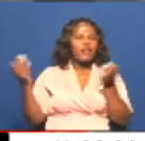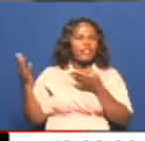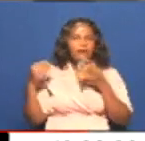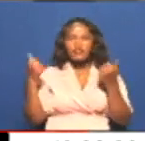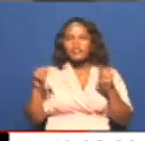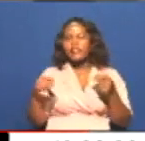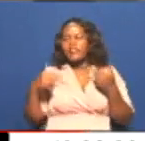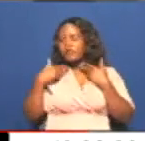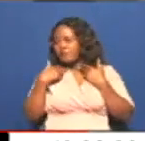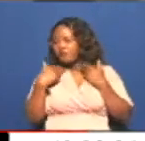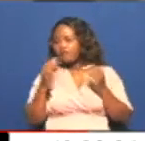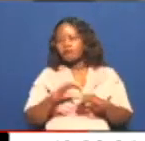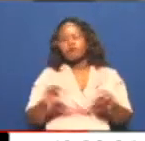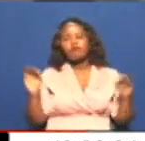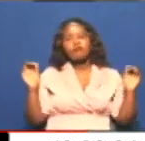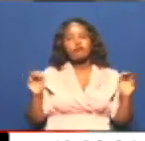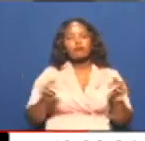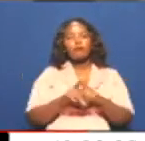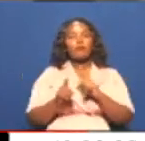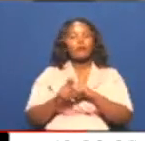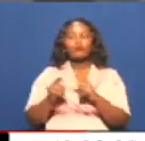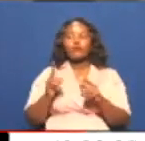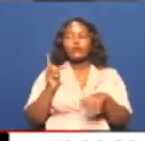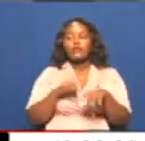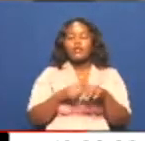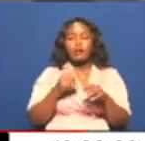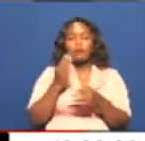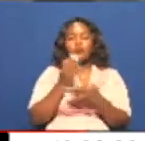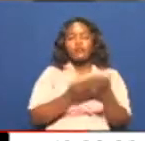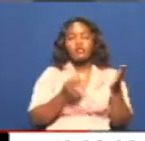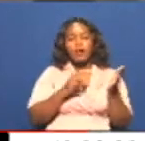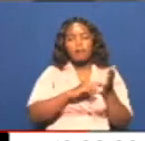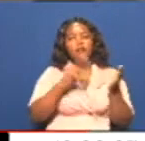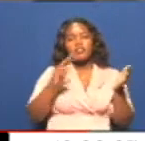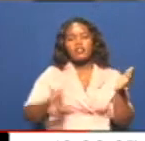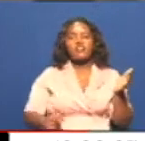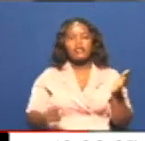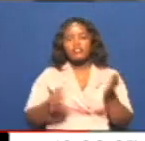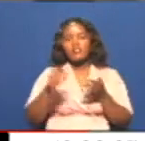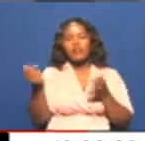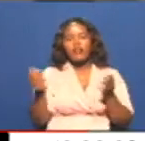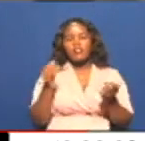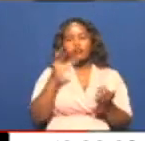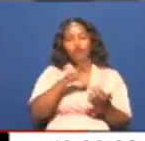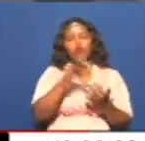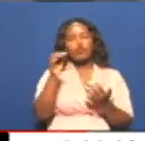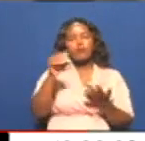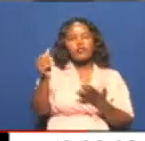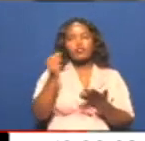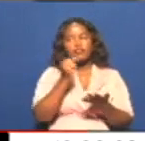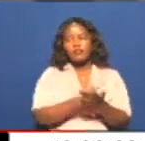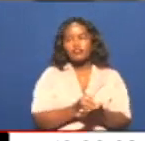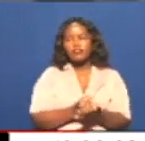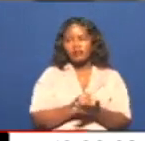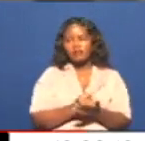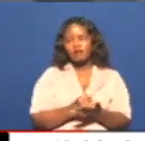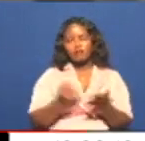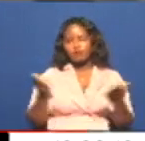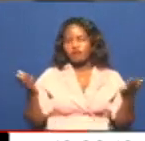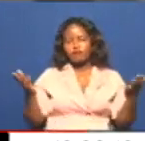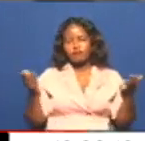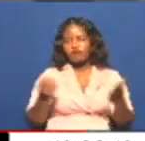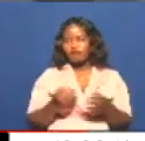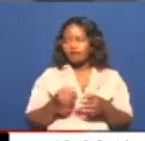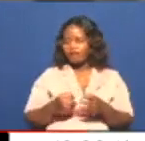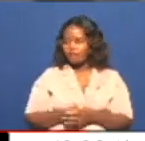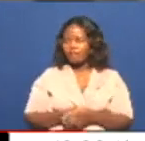course, immediately some of them resign, others will be nominated, and you and I could be nominated, you never know. I'm looking